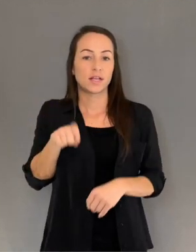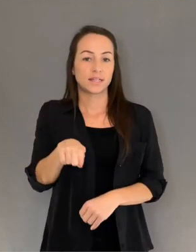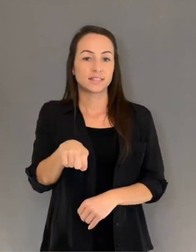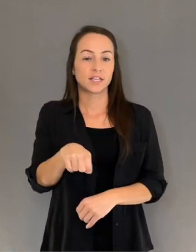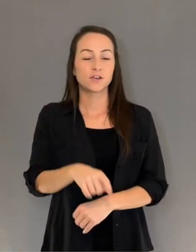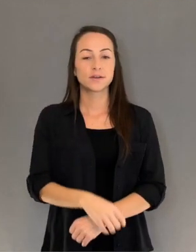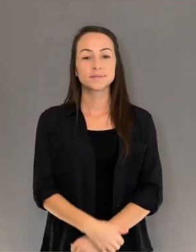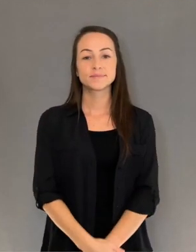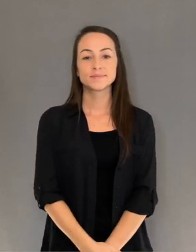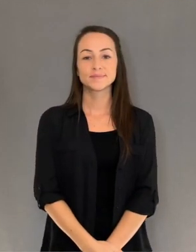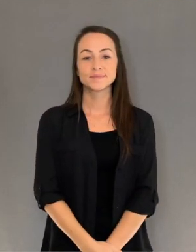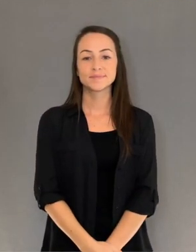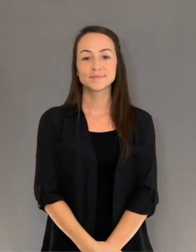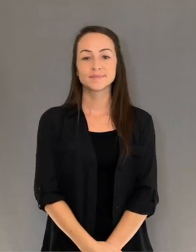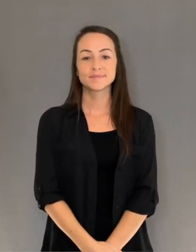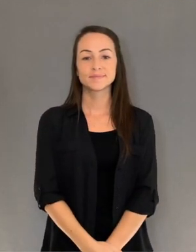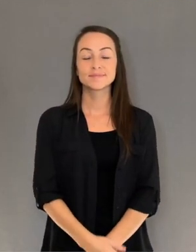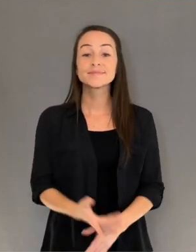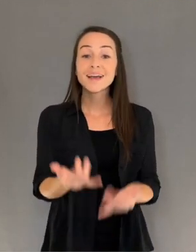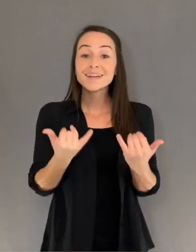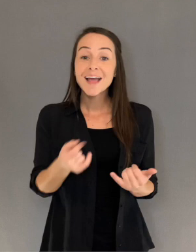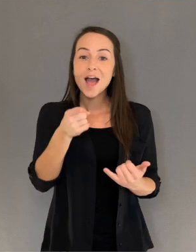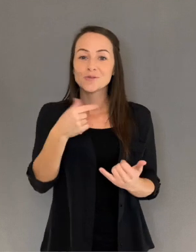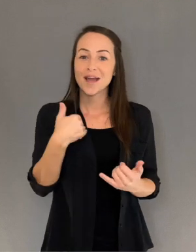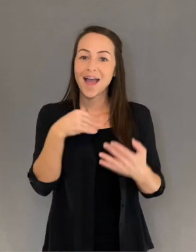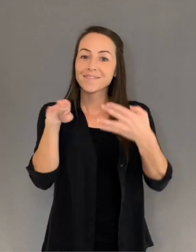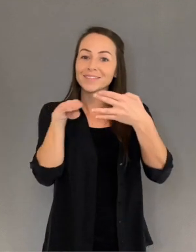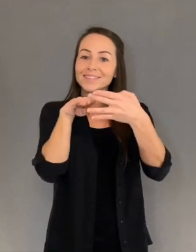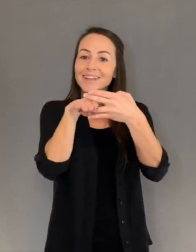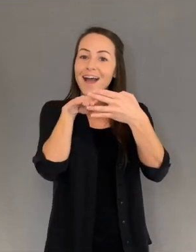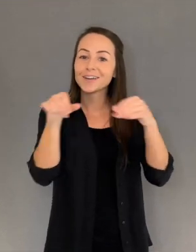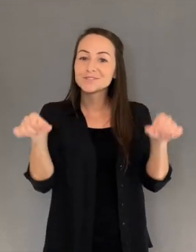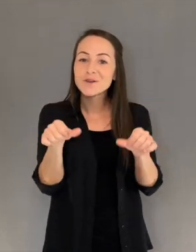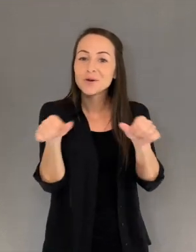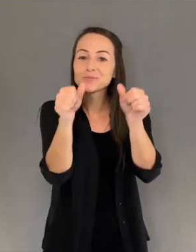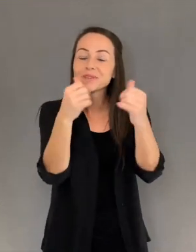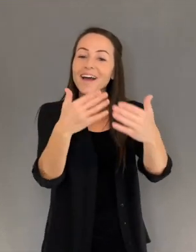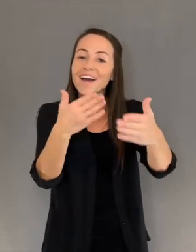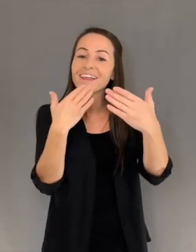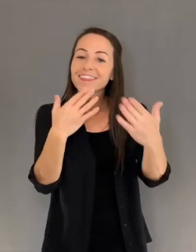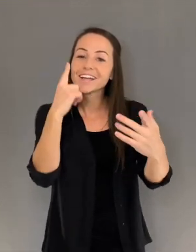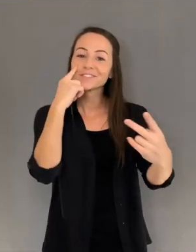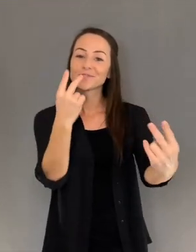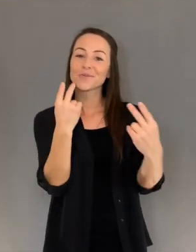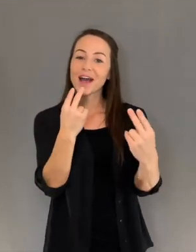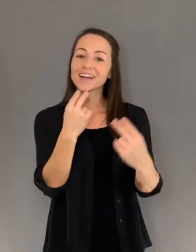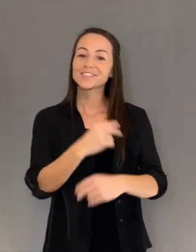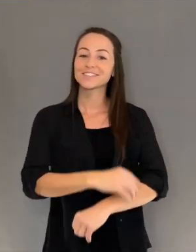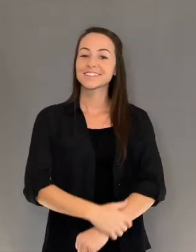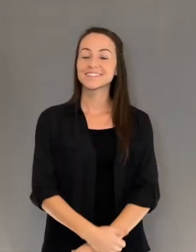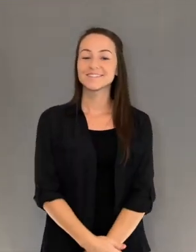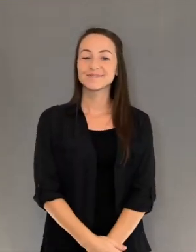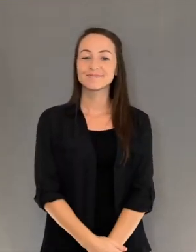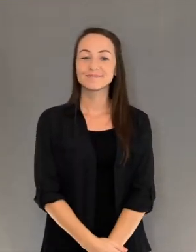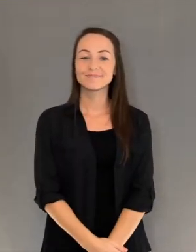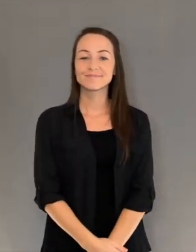to create a slot. Now you have a slot sculpture. Thanks for watching!